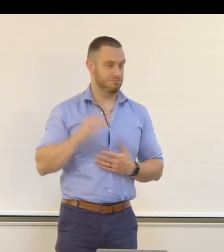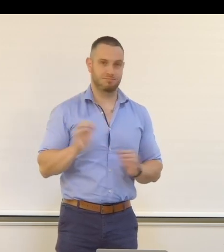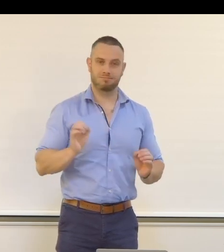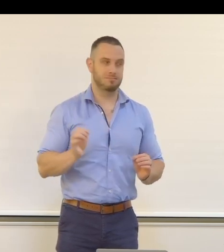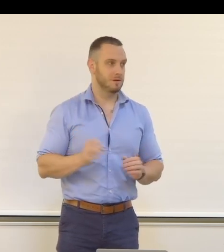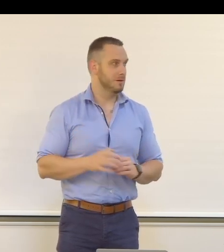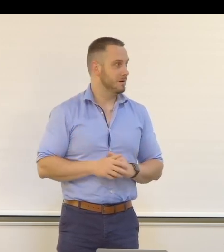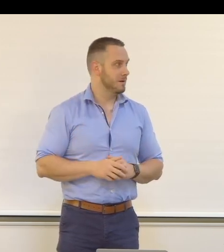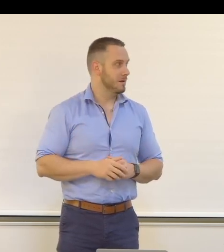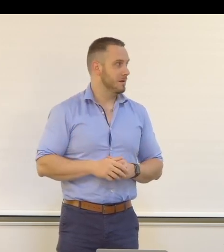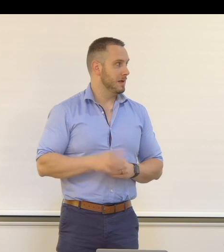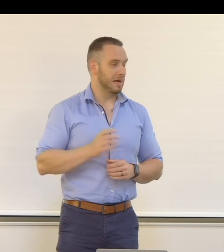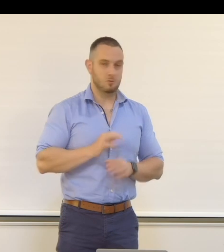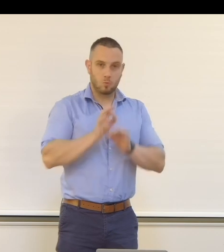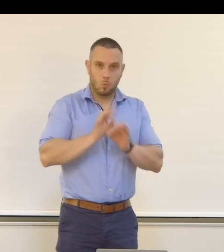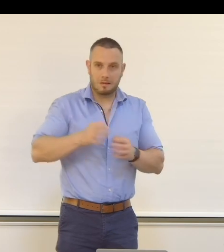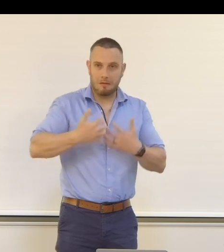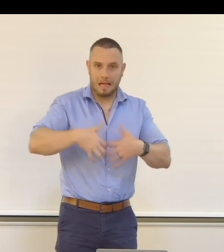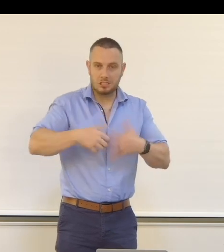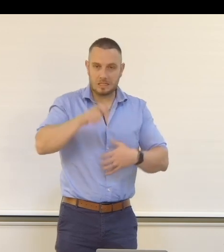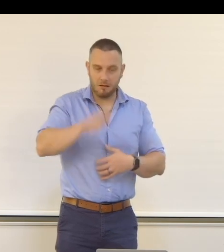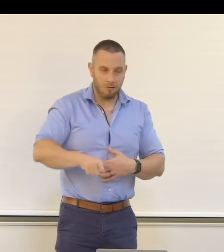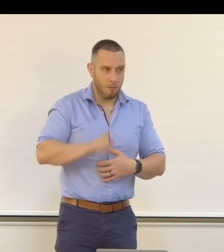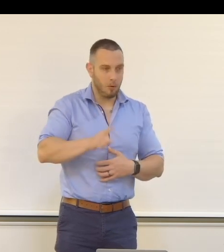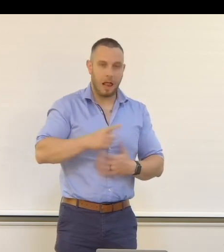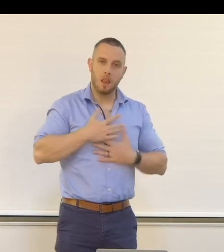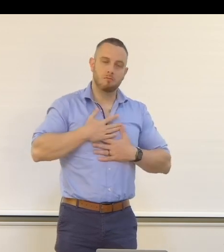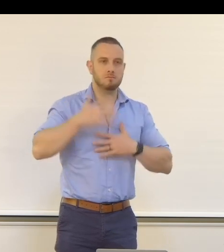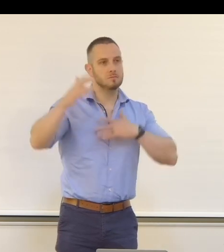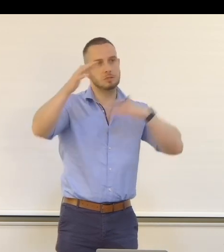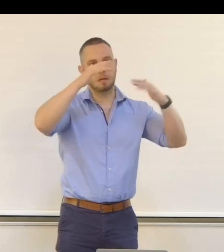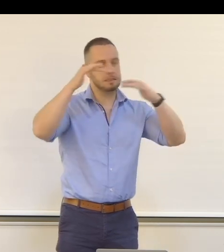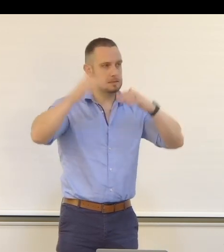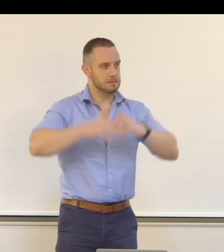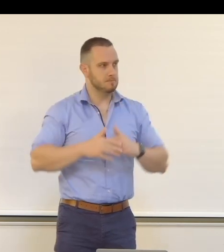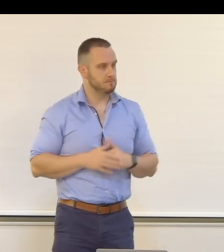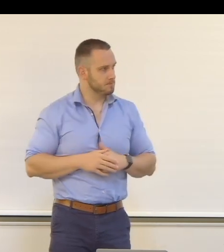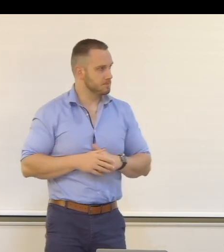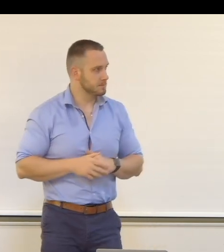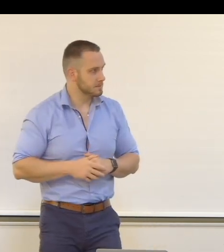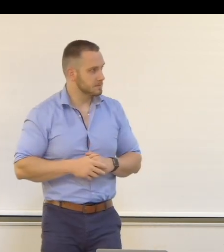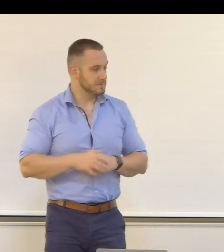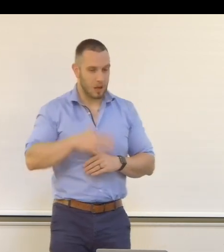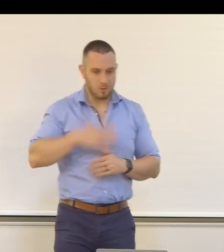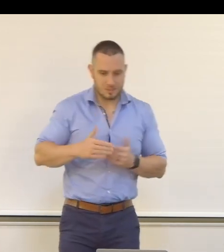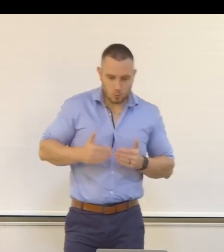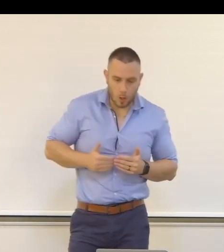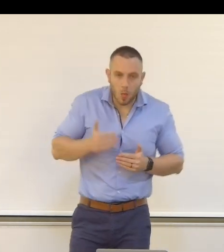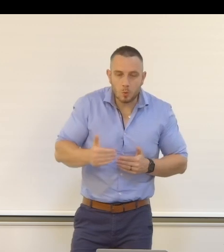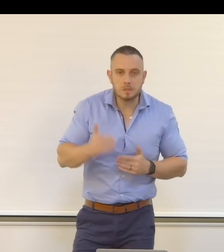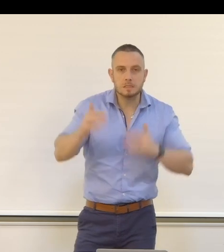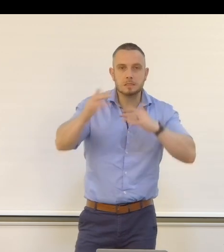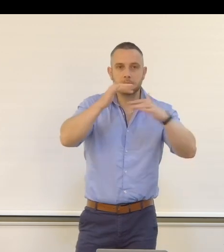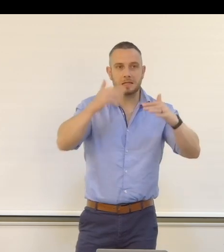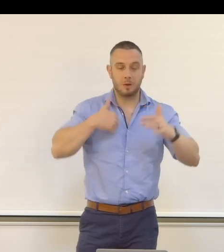I was a quality engineer in the automotive industry, but I loved space, and I had for many years. So I just wanted to get closer. So when I applied